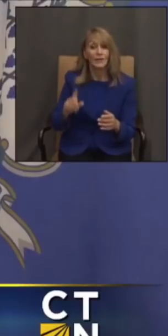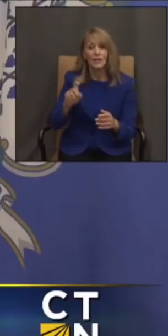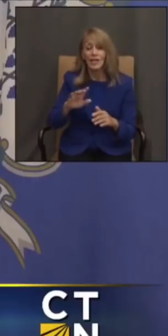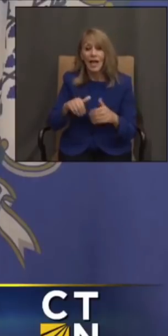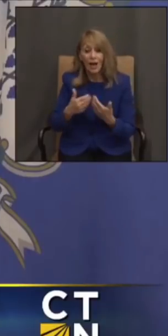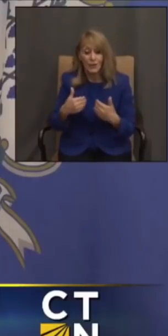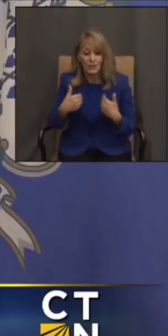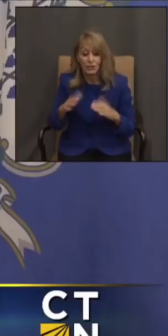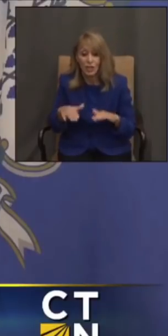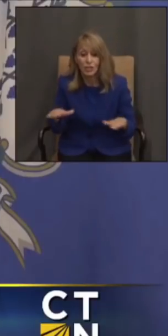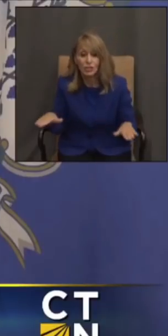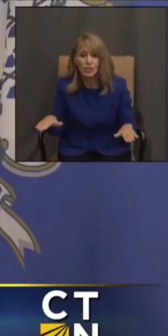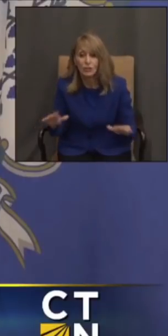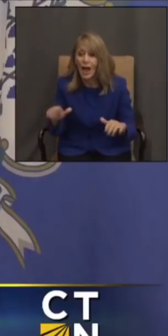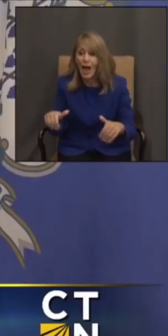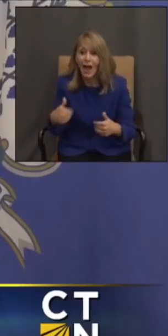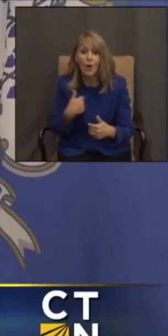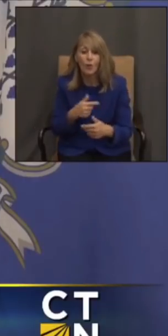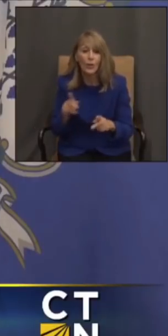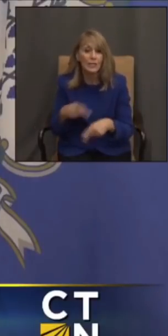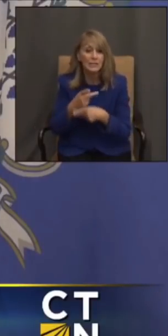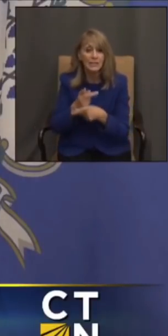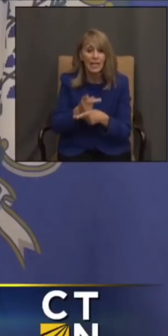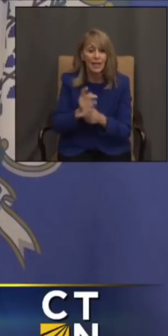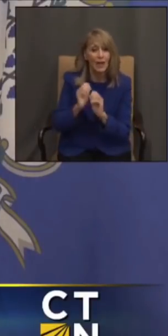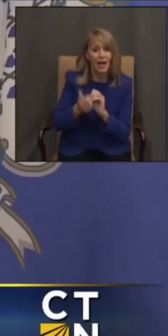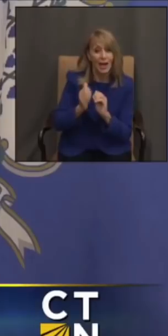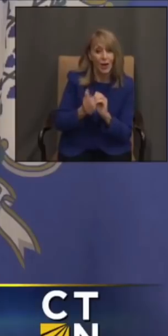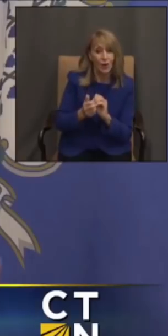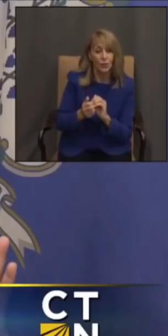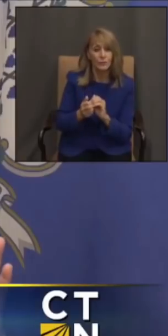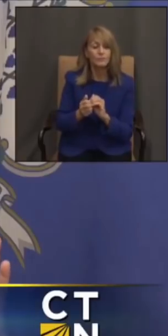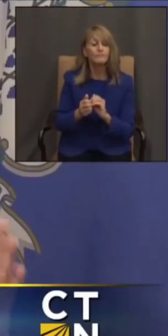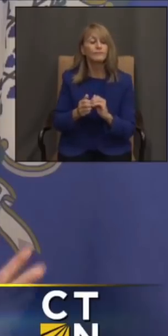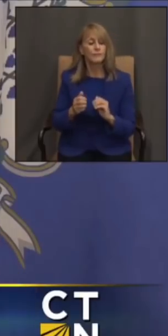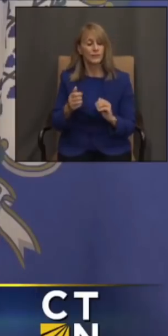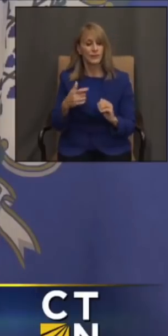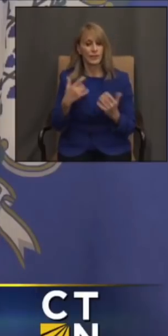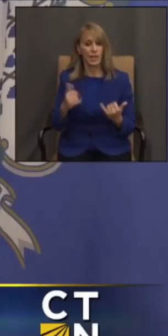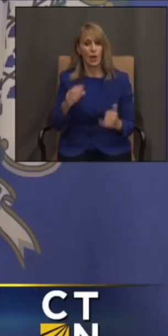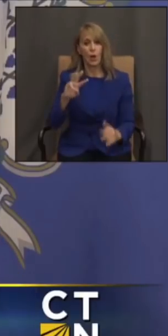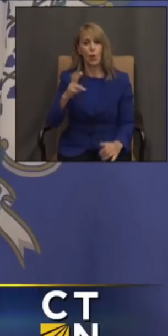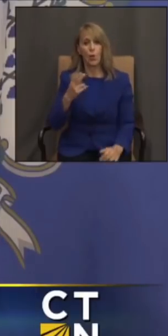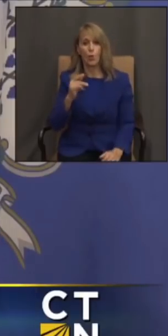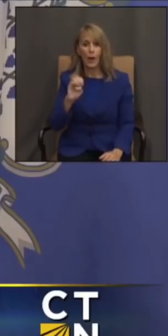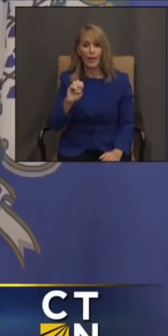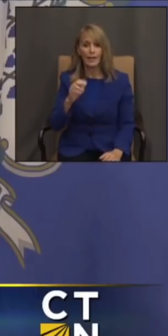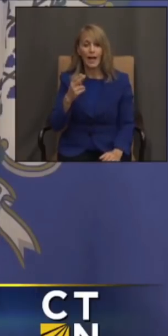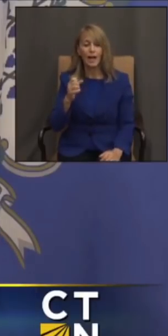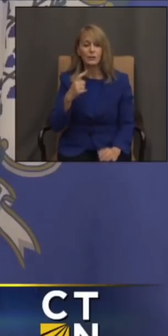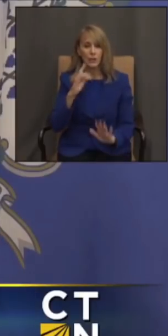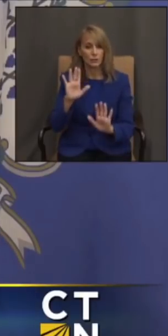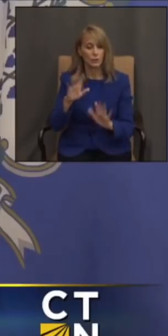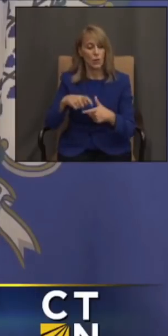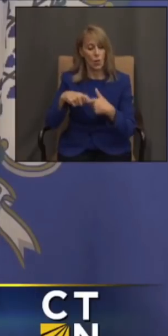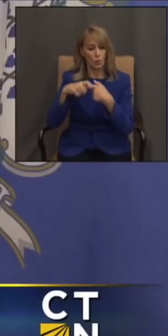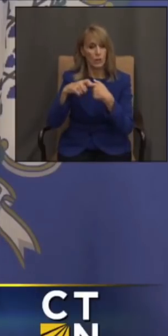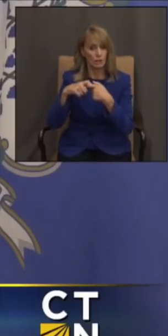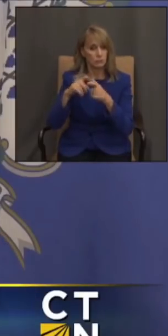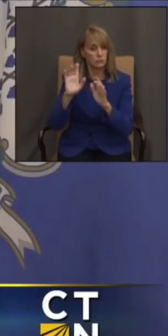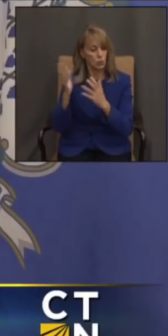could take care of them in a humane way. And at this point, I think the White House said, let's take a pause. I think we're taking care of